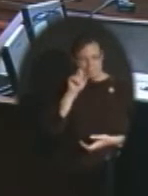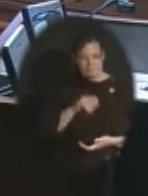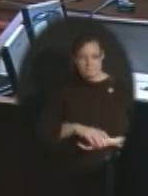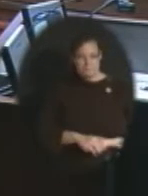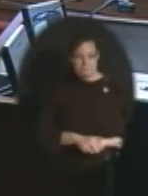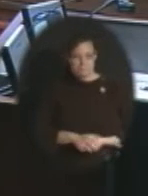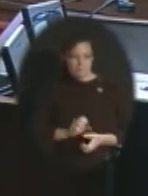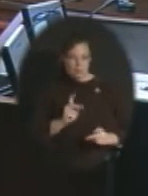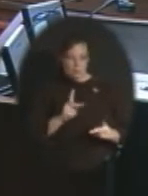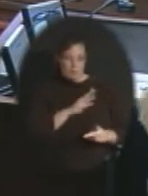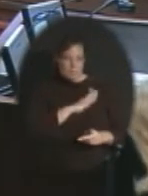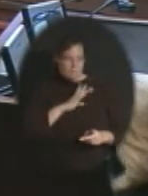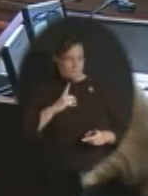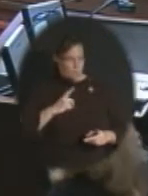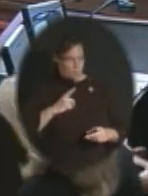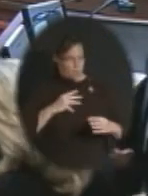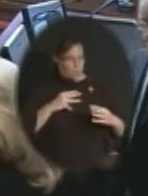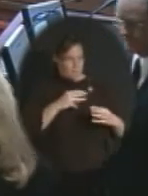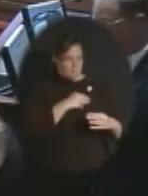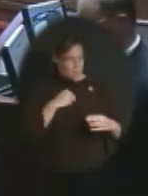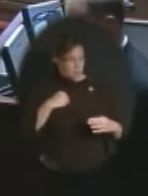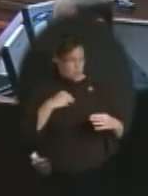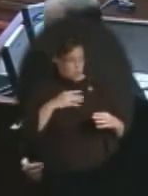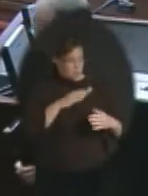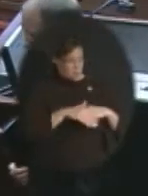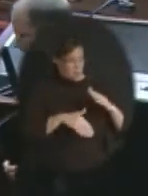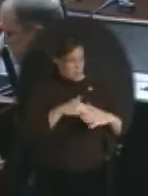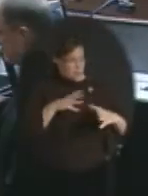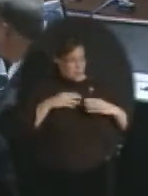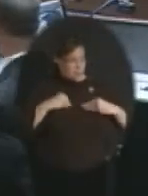All right, board members, are you comfortable going with the vote now?